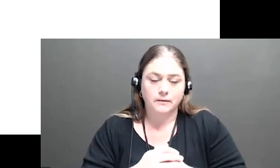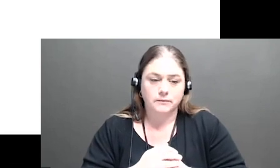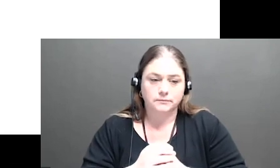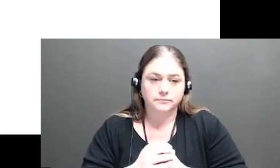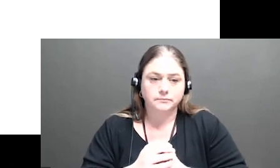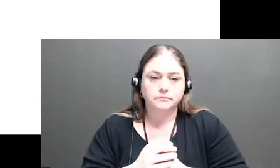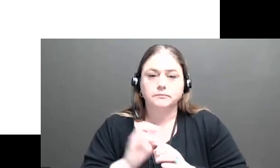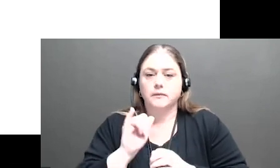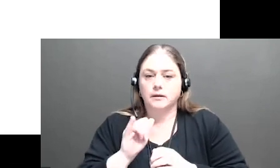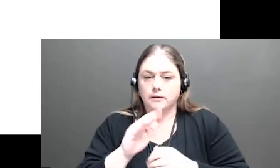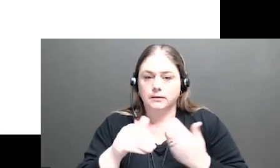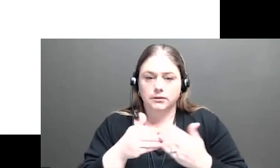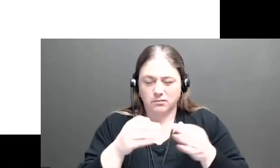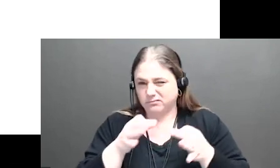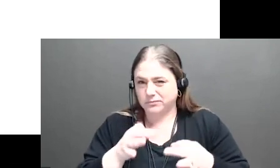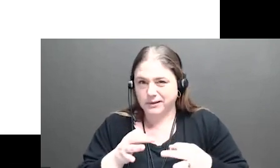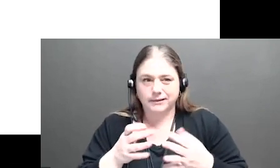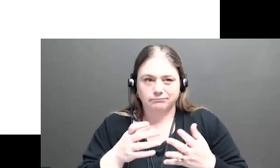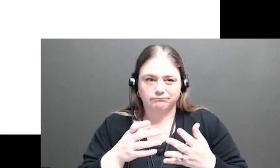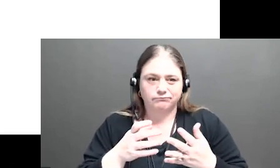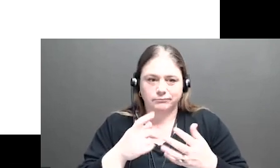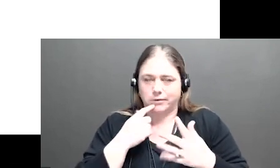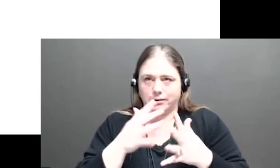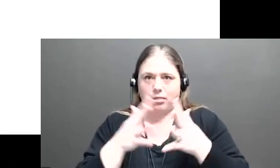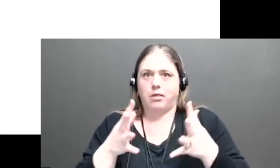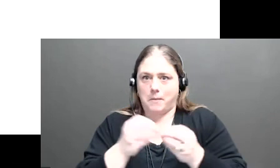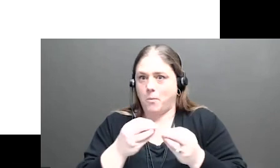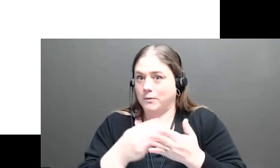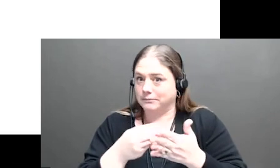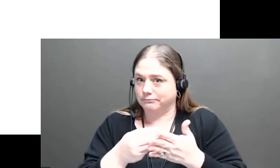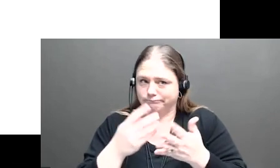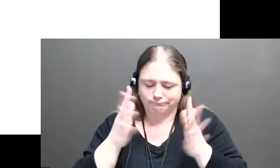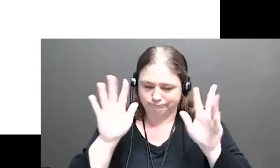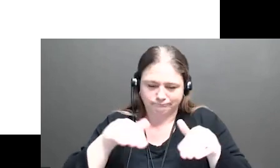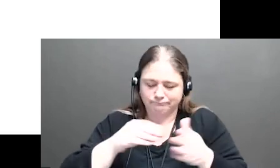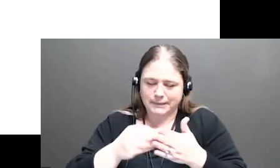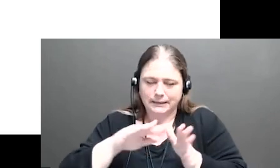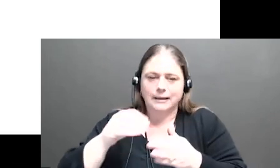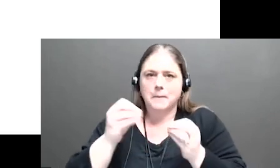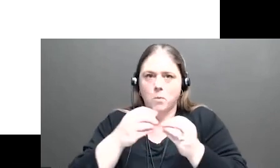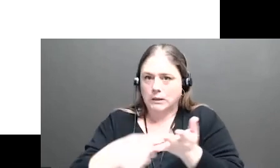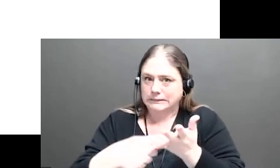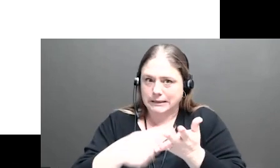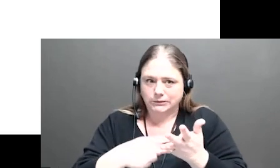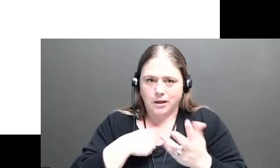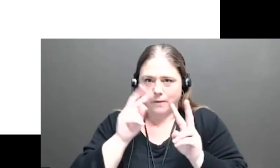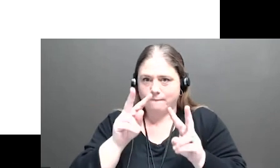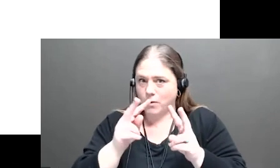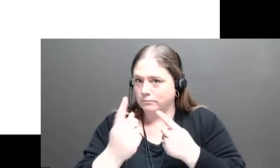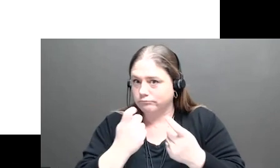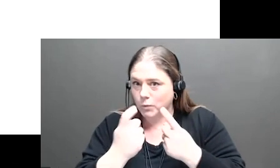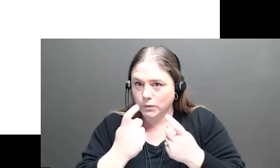employment service provision. There's so much more to discuss, and I really appreciate your time, and I look forward to fielding your questions at the end. Thank you very